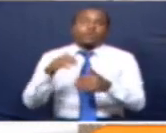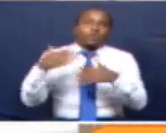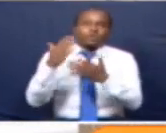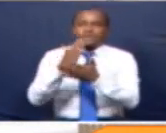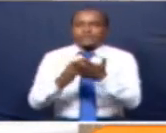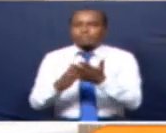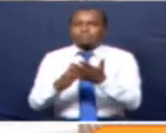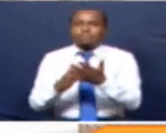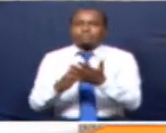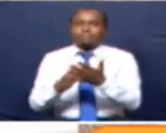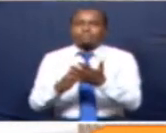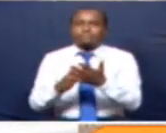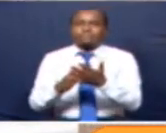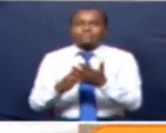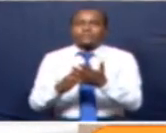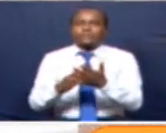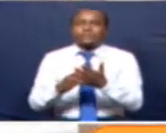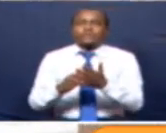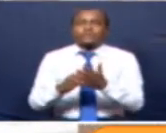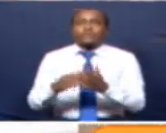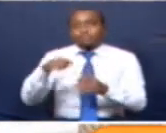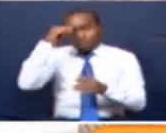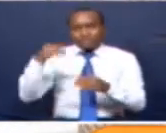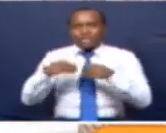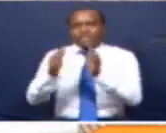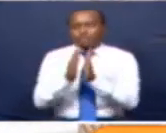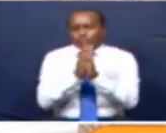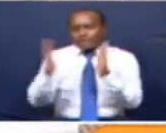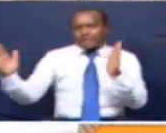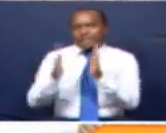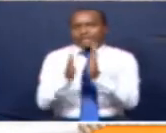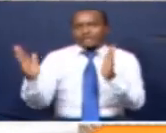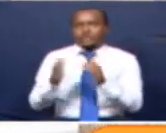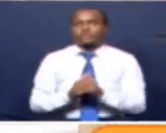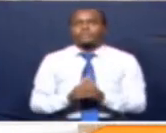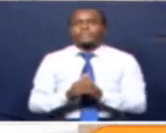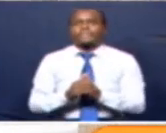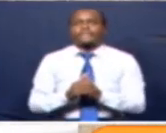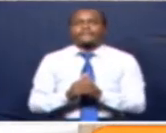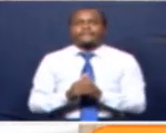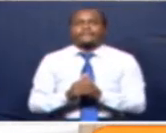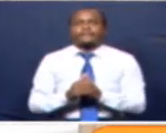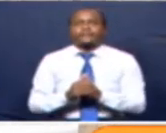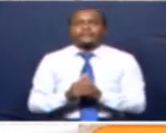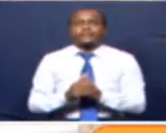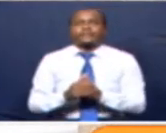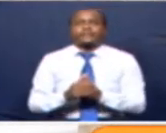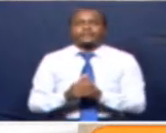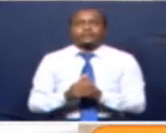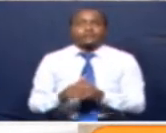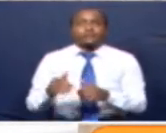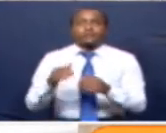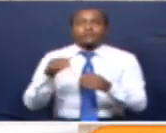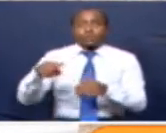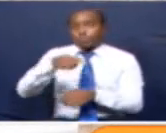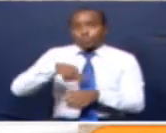stiff lower sentences, because they give you a range, but the lower sentence is also quite stiff. Mm-hmm. It's in recognition of the fact that we